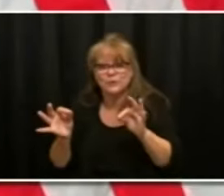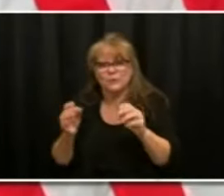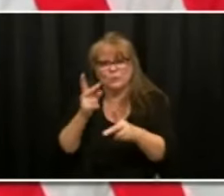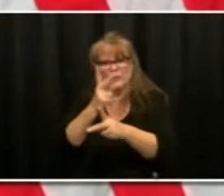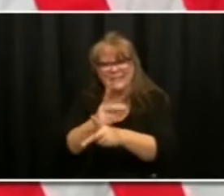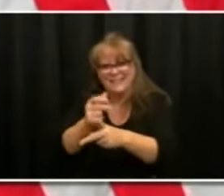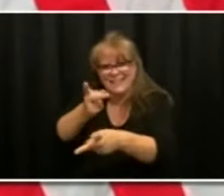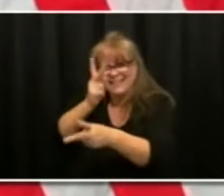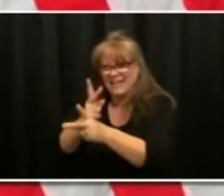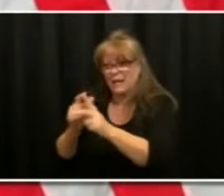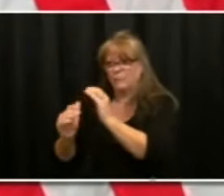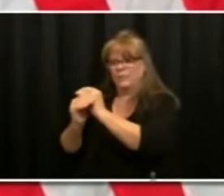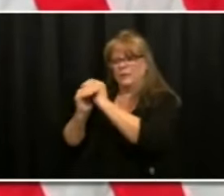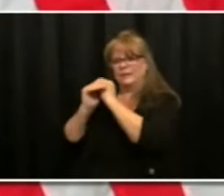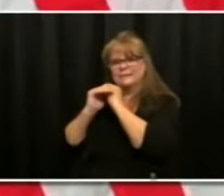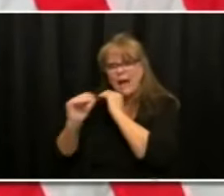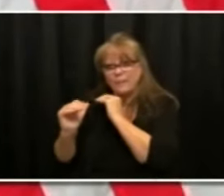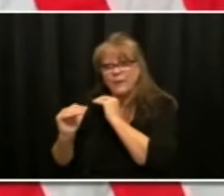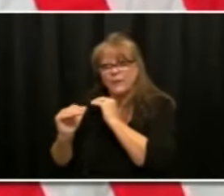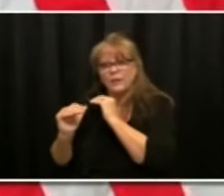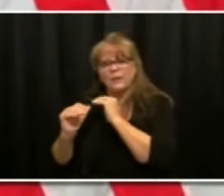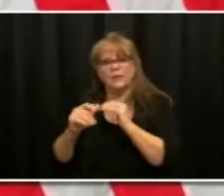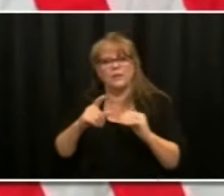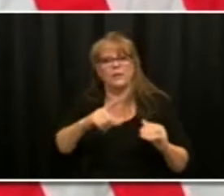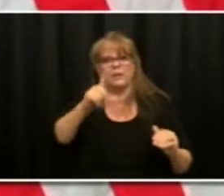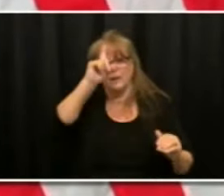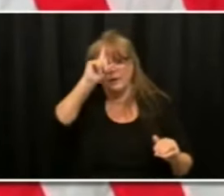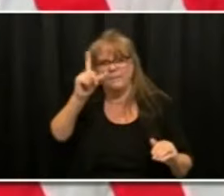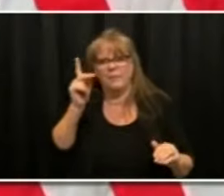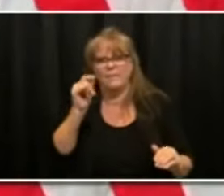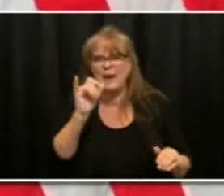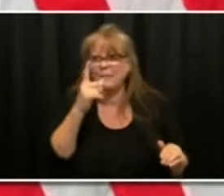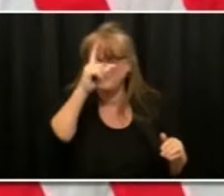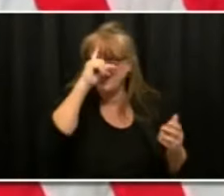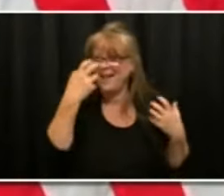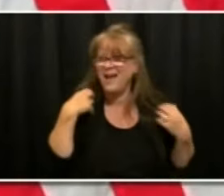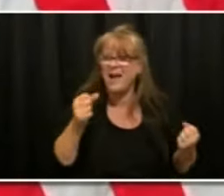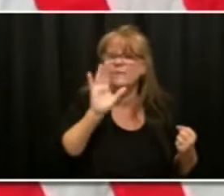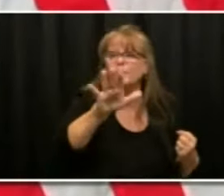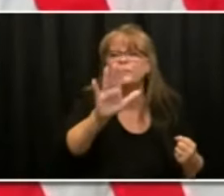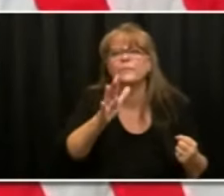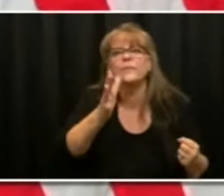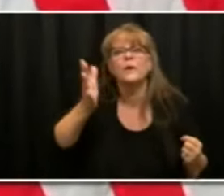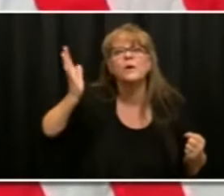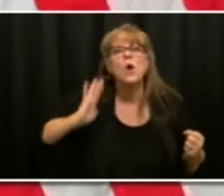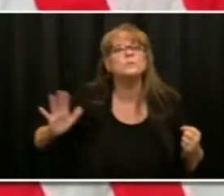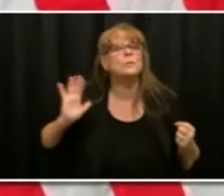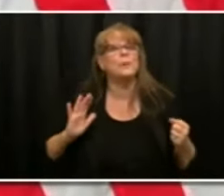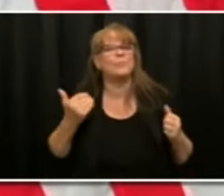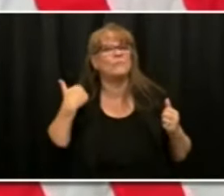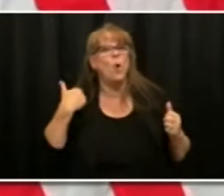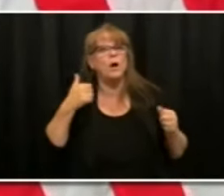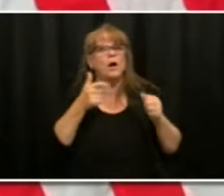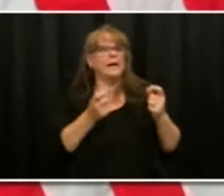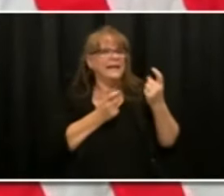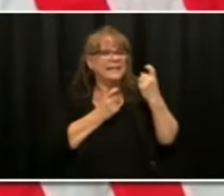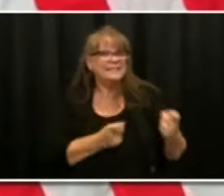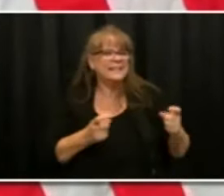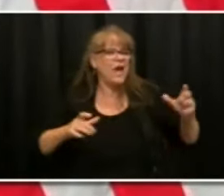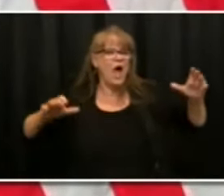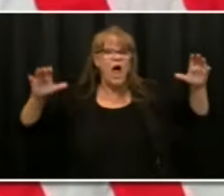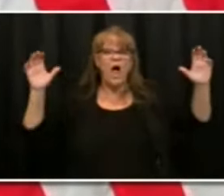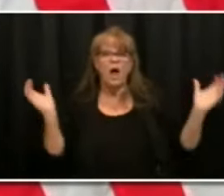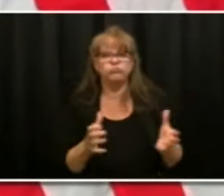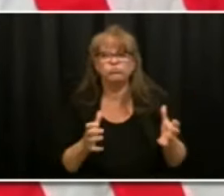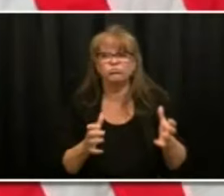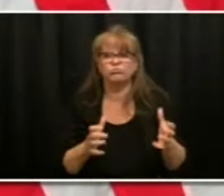example. The way that we used to experience a ski vacation with opera ski and the bars at